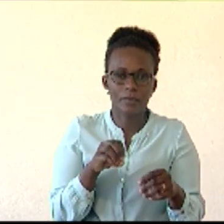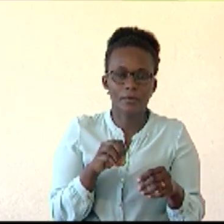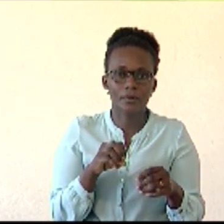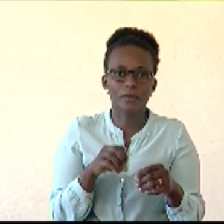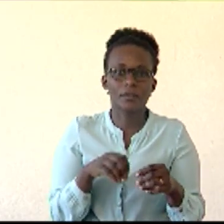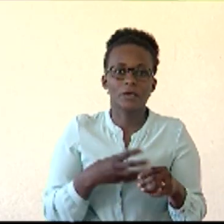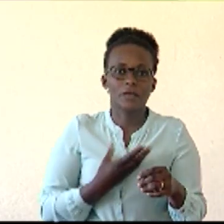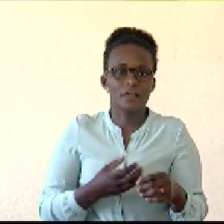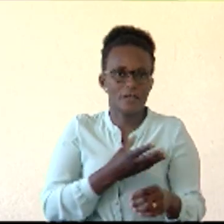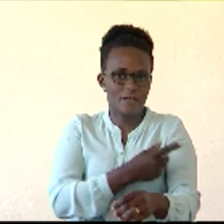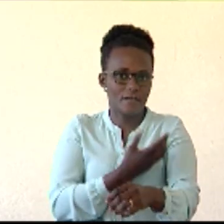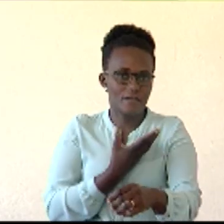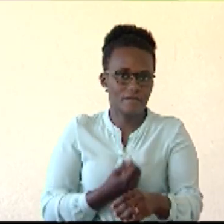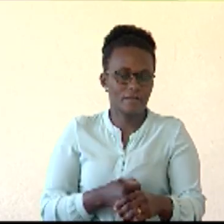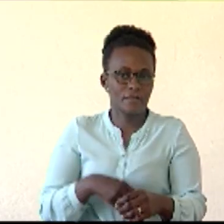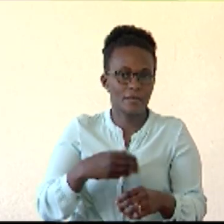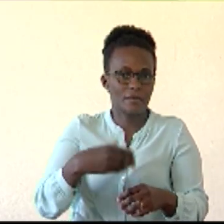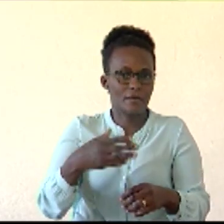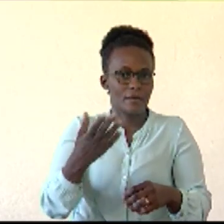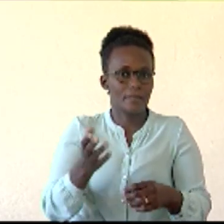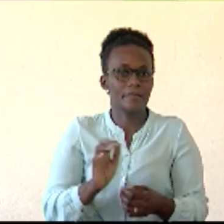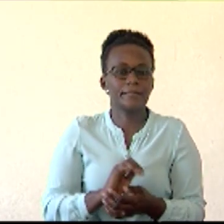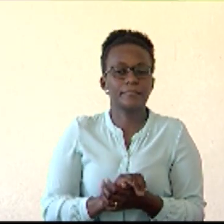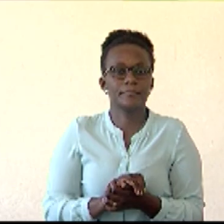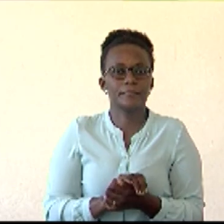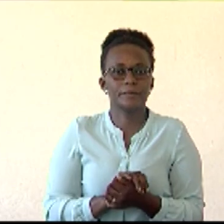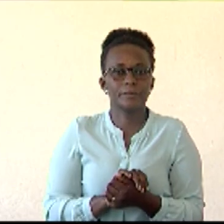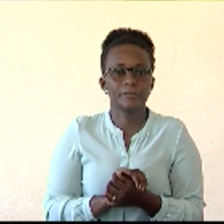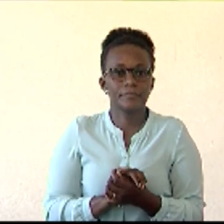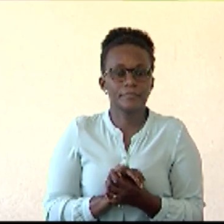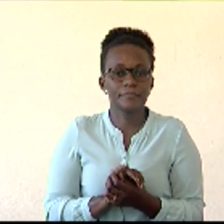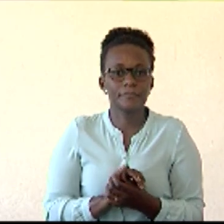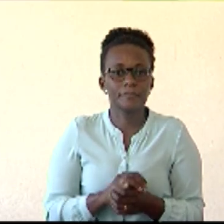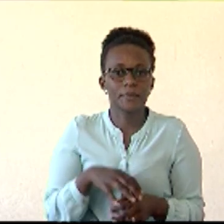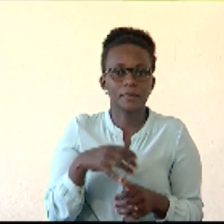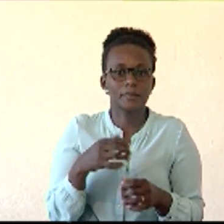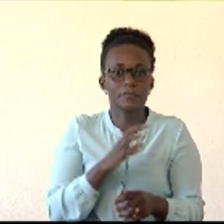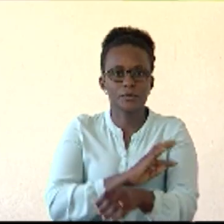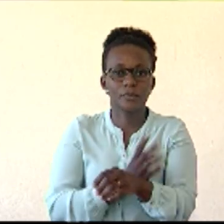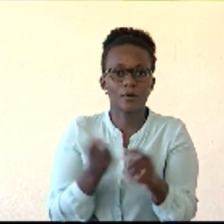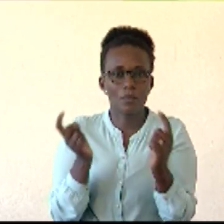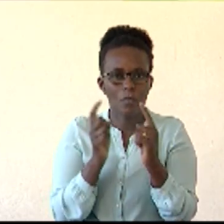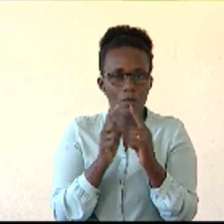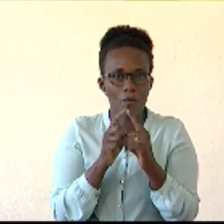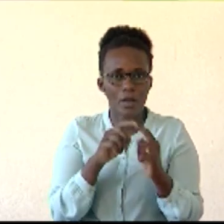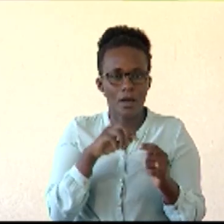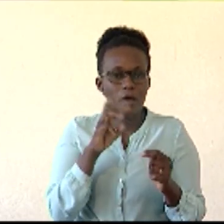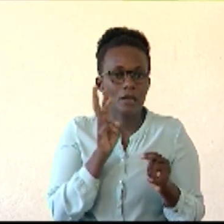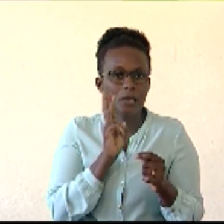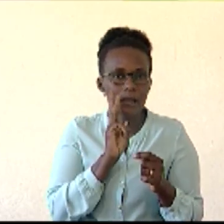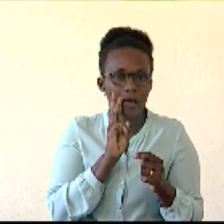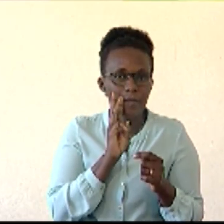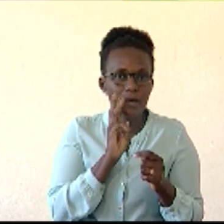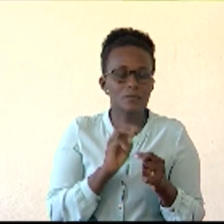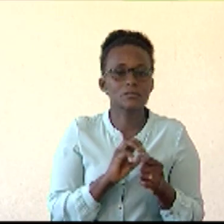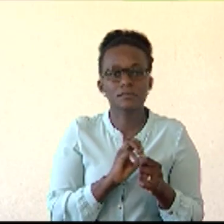valid with the metal coated there because of its less reactivity. It doesn't react with water. It doesn't